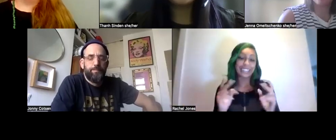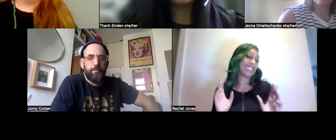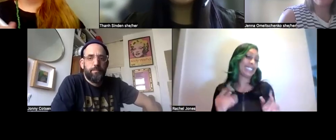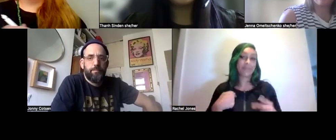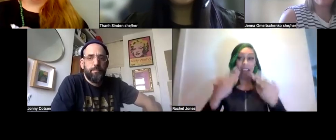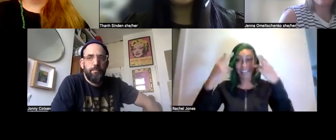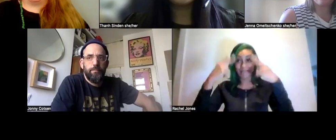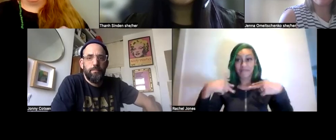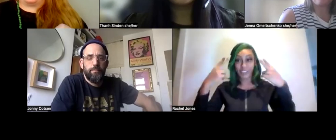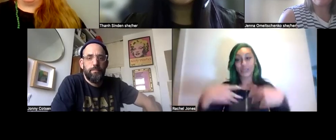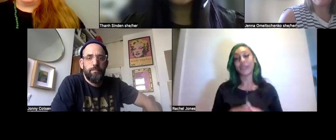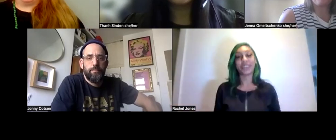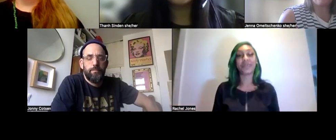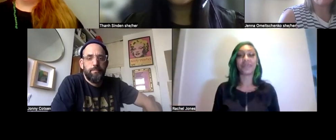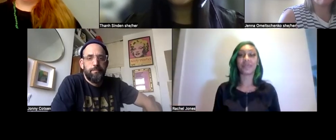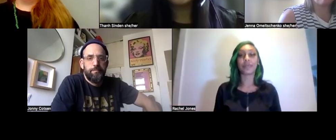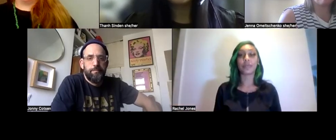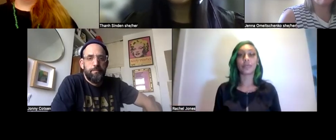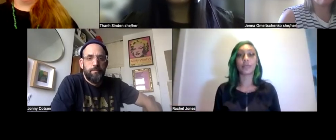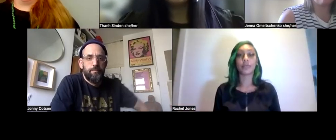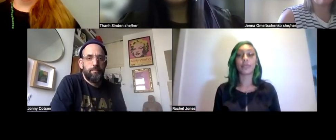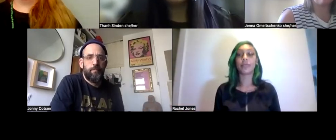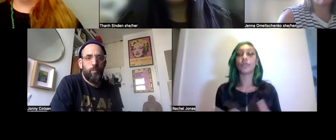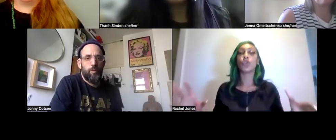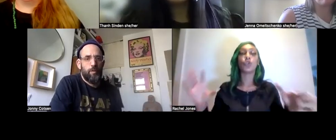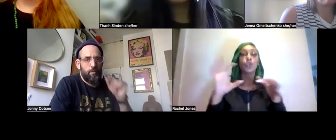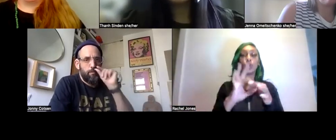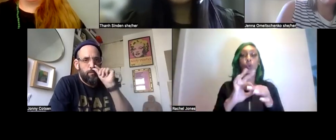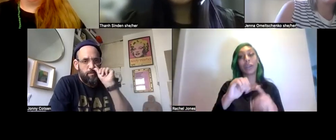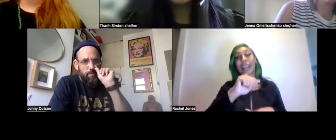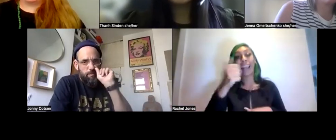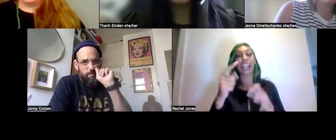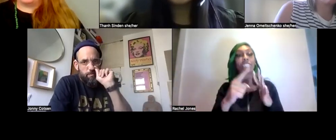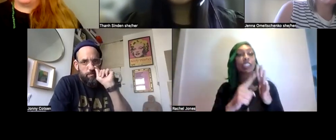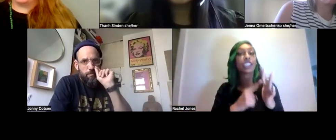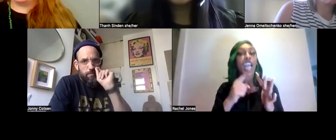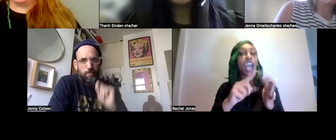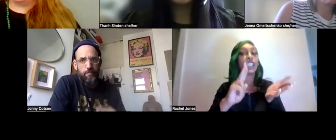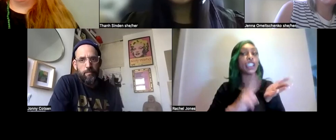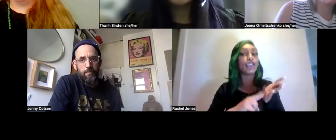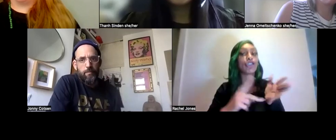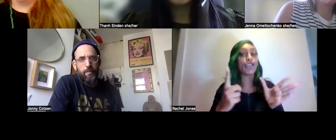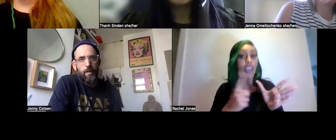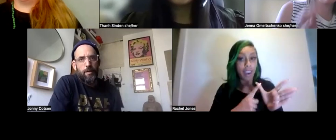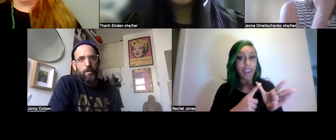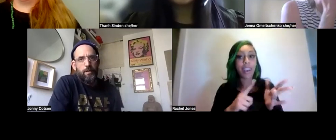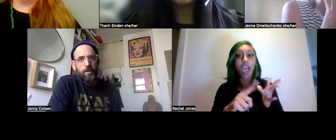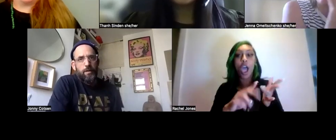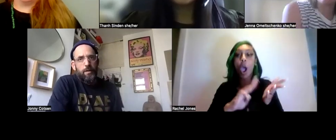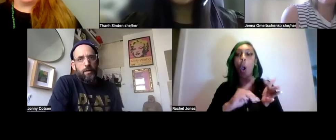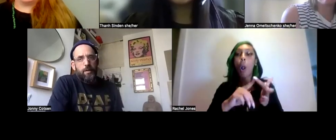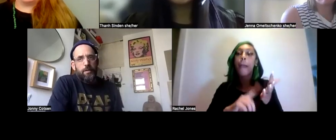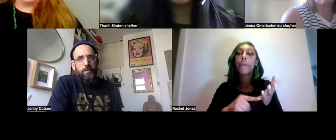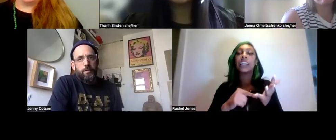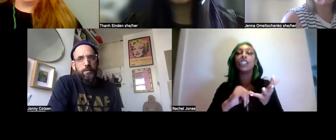Thank you, Thanh. We're also joined by Jenna Omeltschenko, who is the Touring and Partnerships Manager